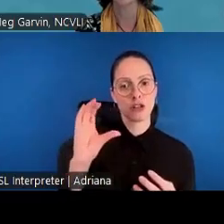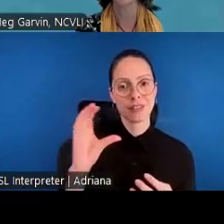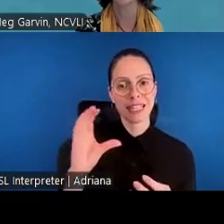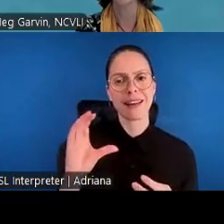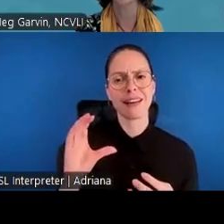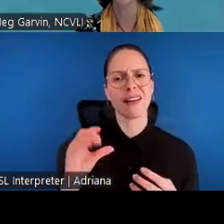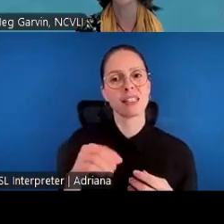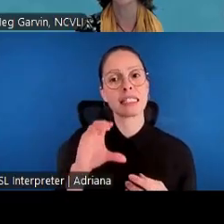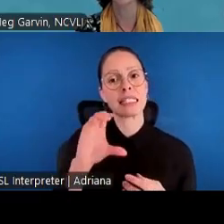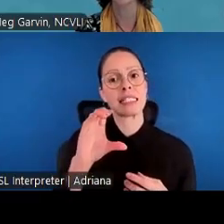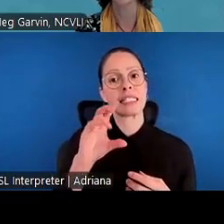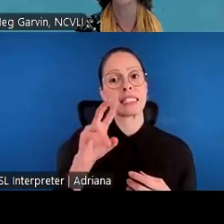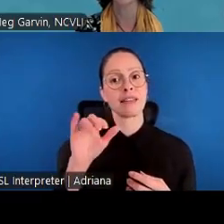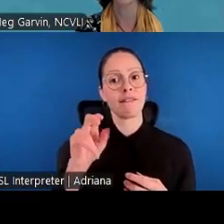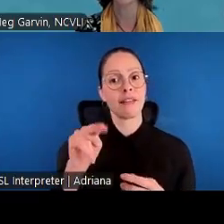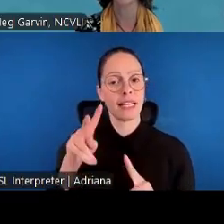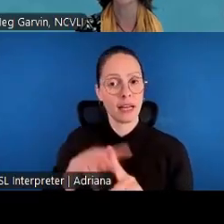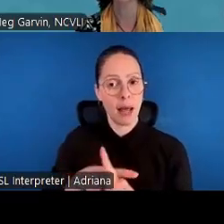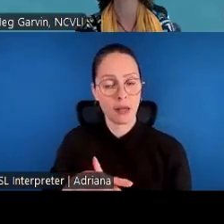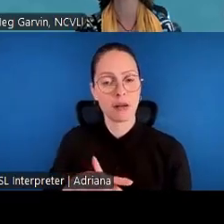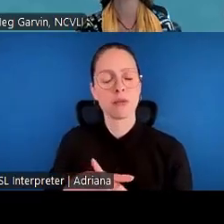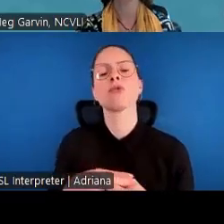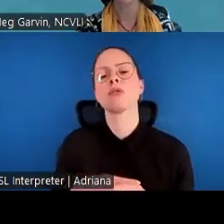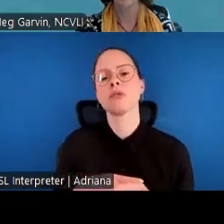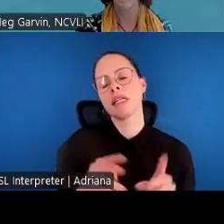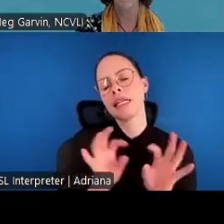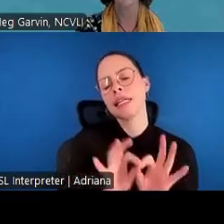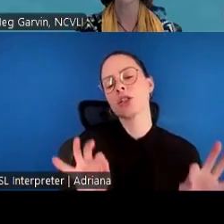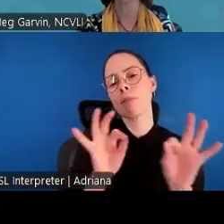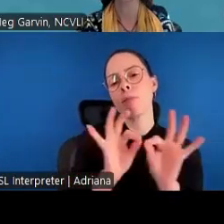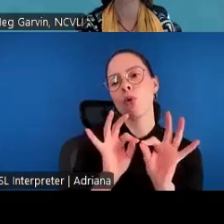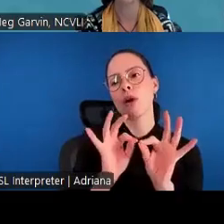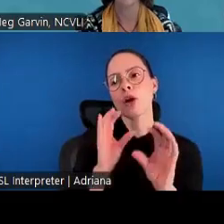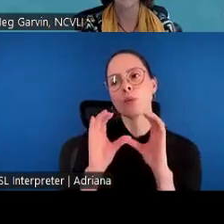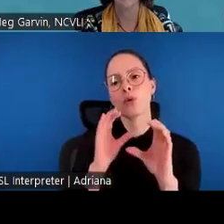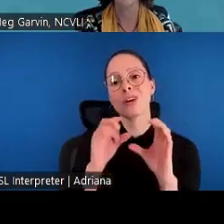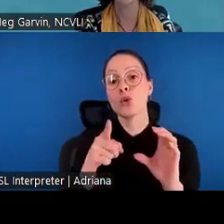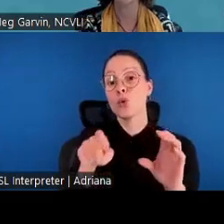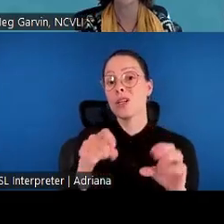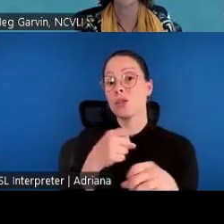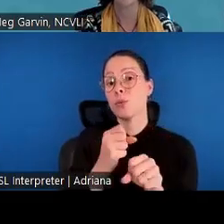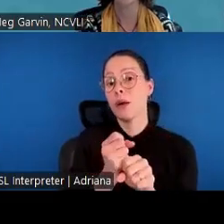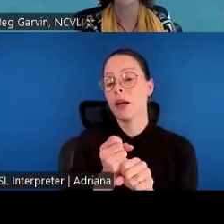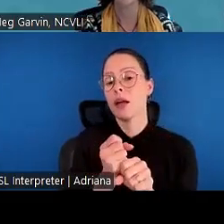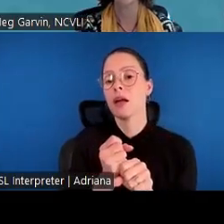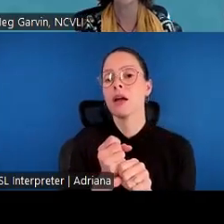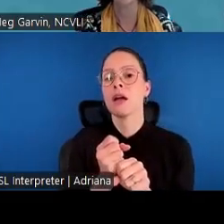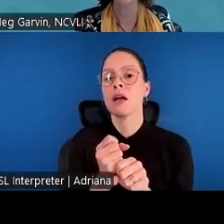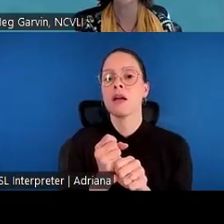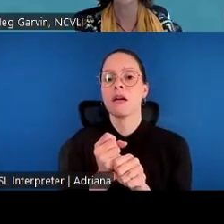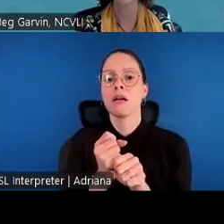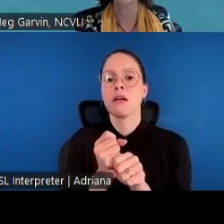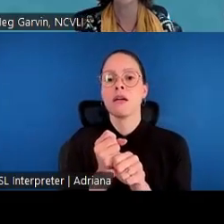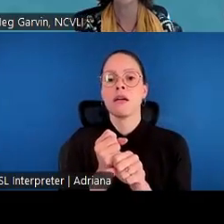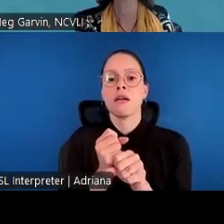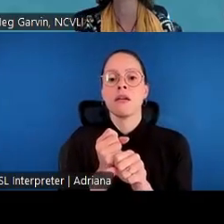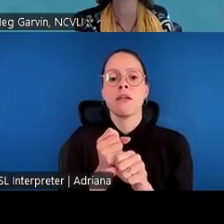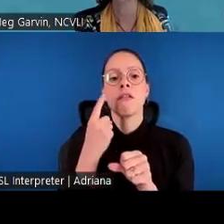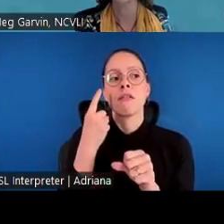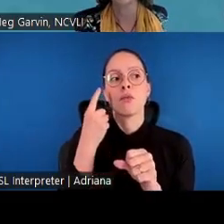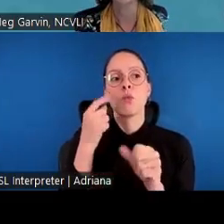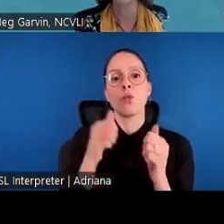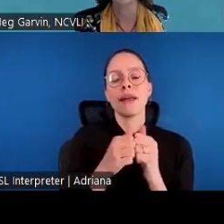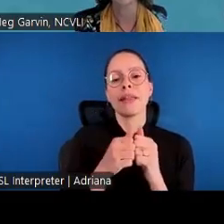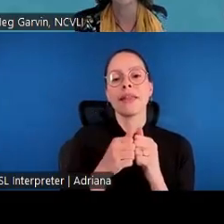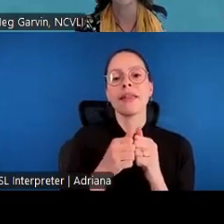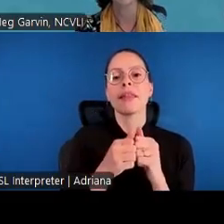information, there's also potentially important communications that you will need to make to those receiving units. So, for example,